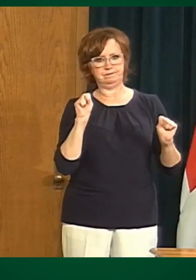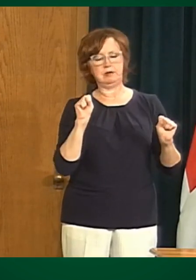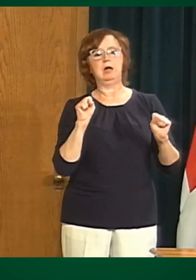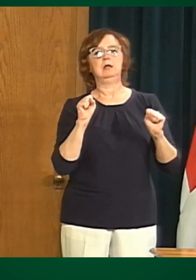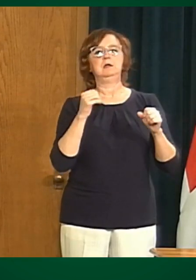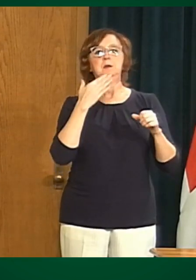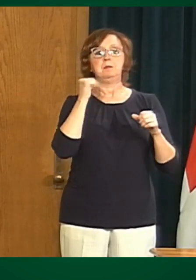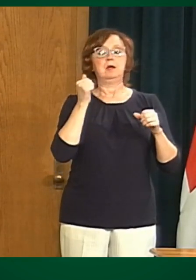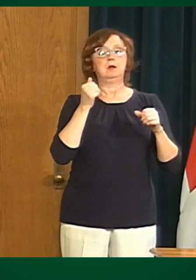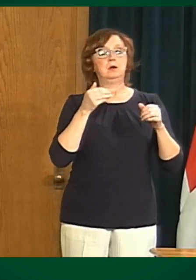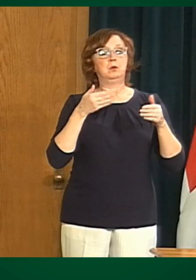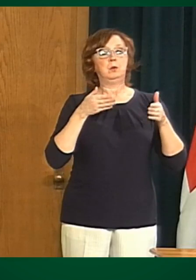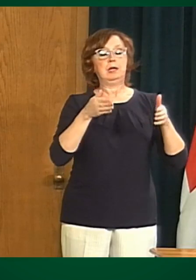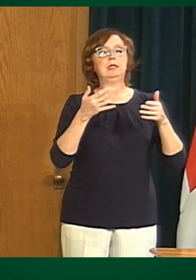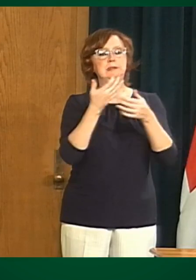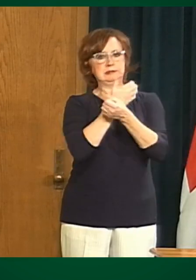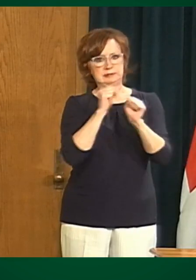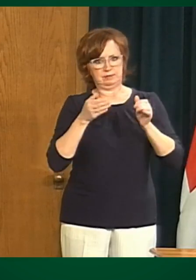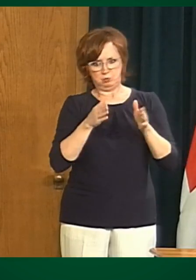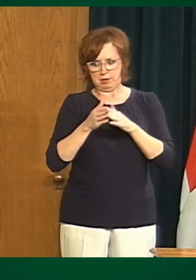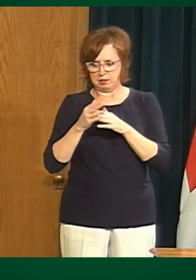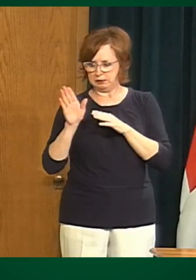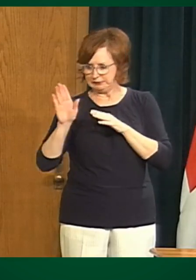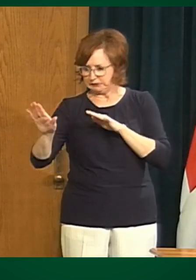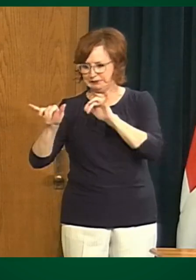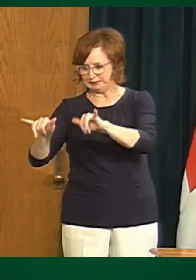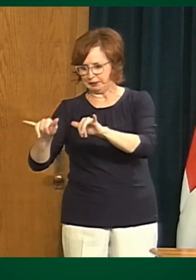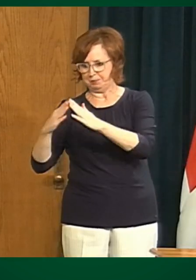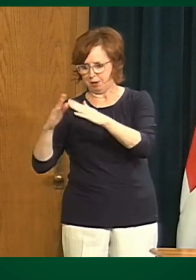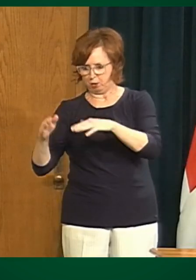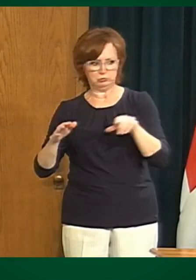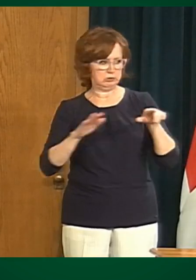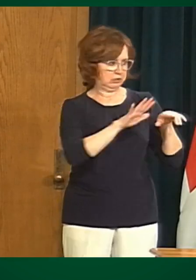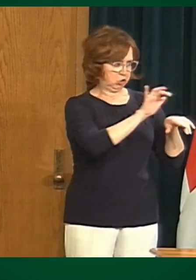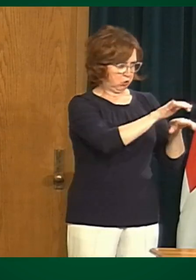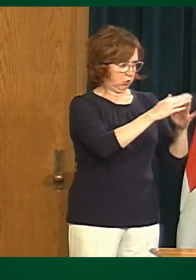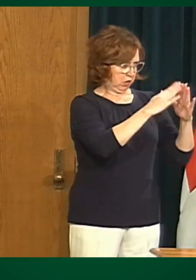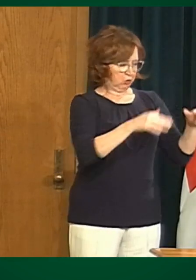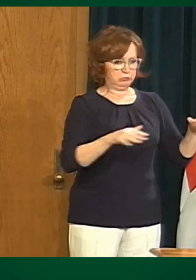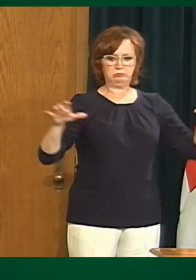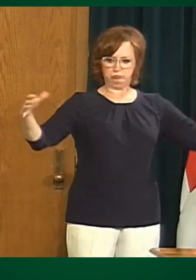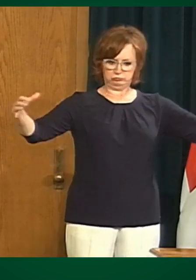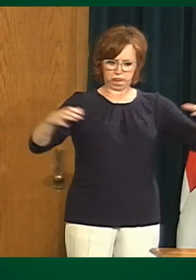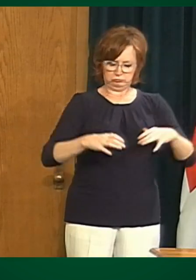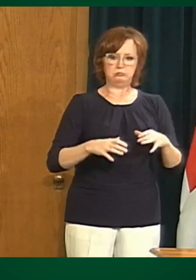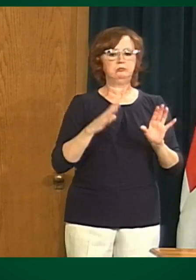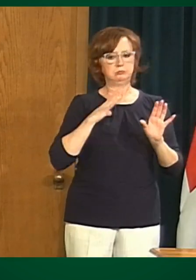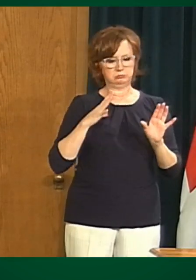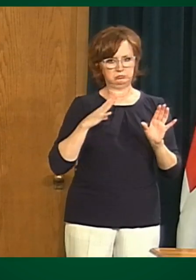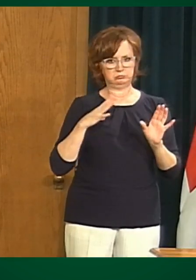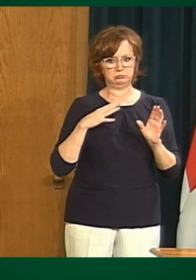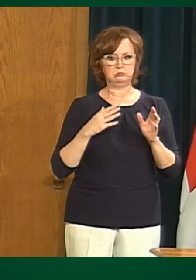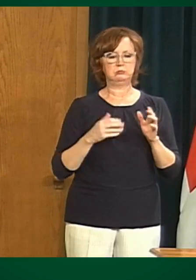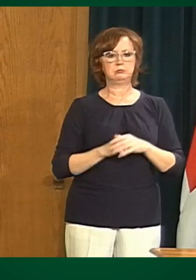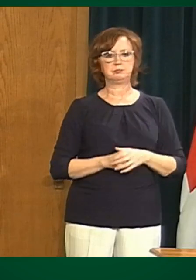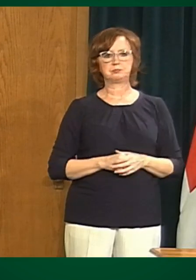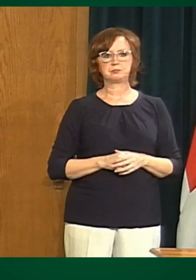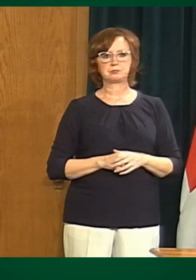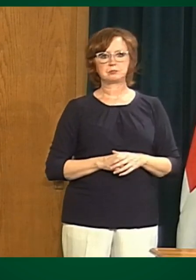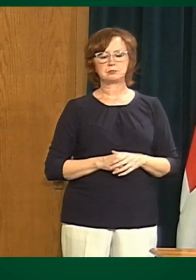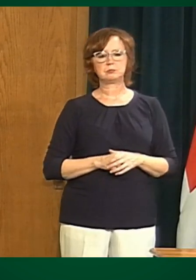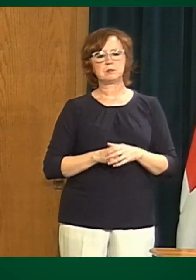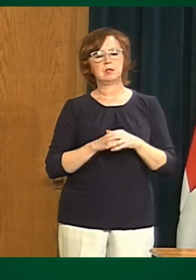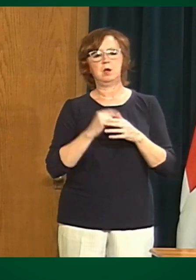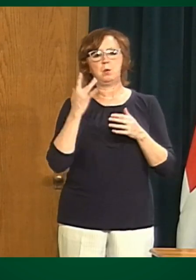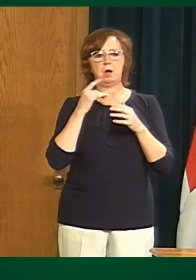that, everything else said and done, the curve remains flat in the vast majority of the province. But of course, as